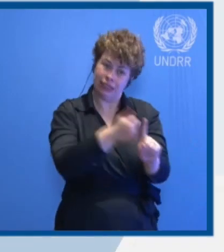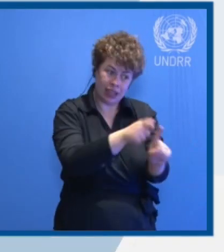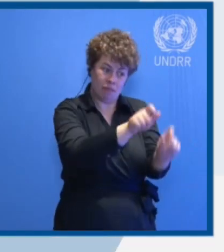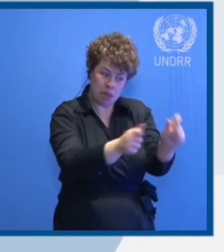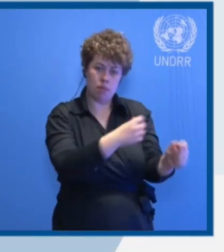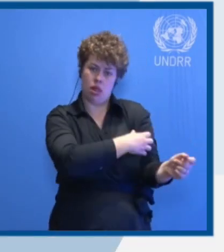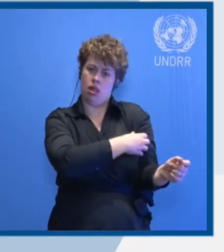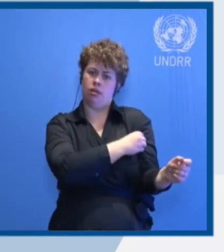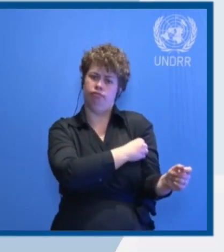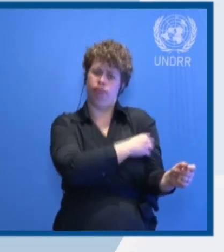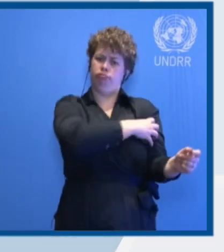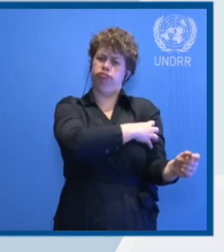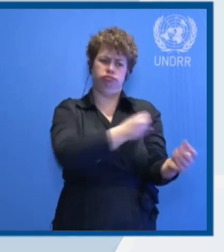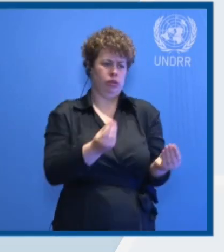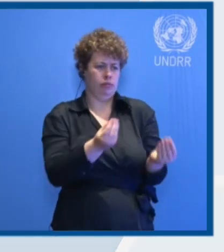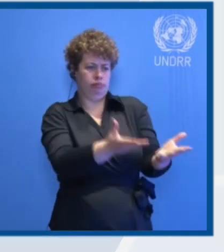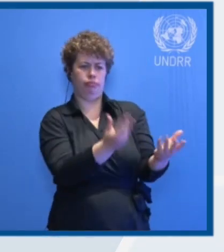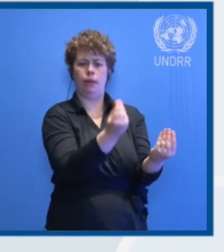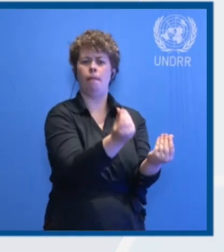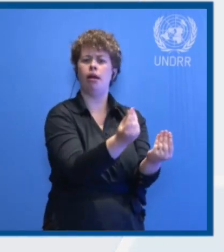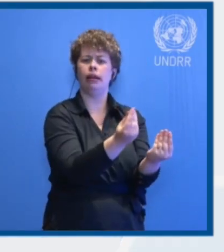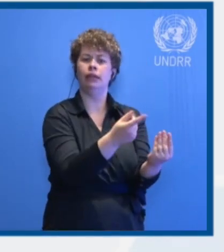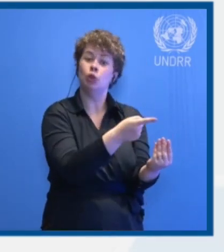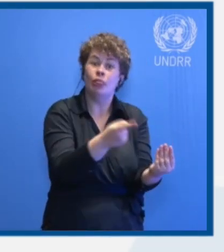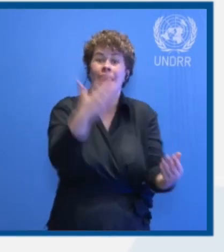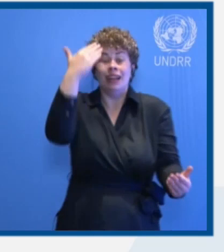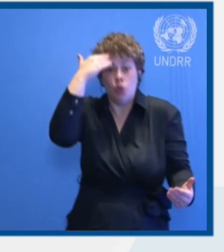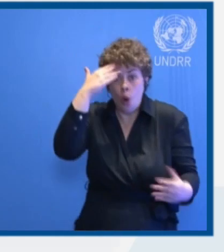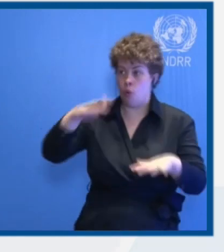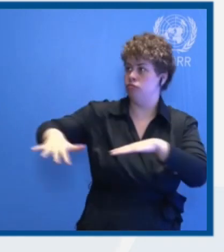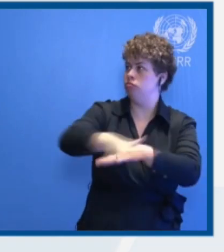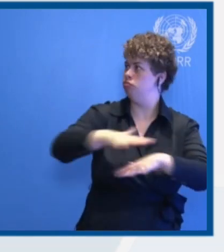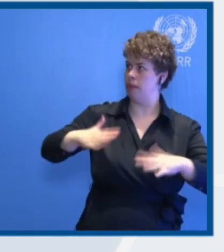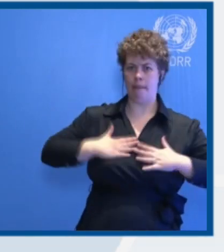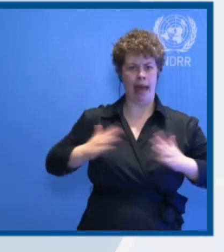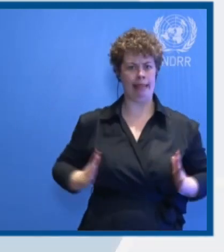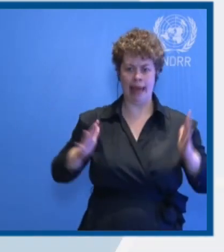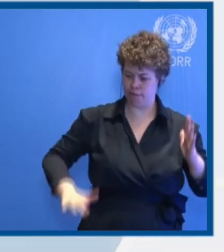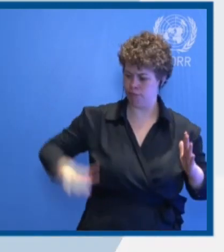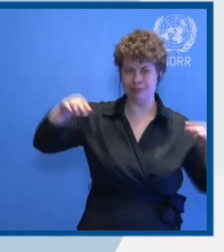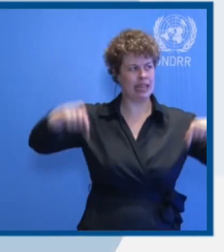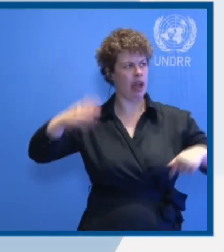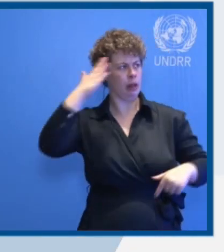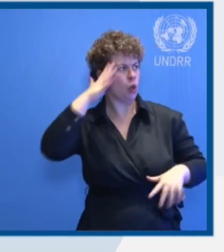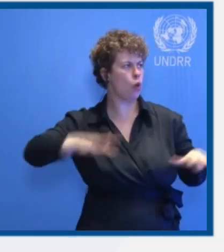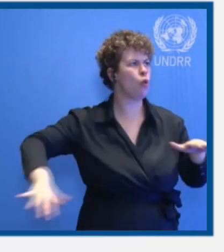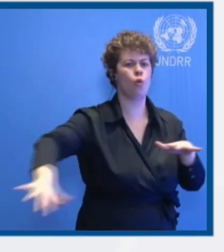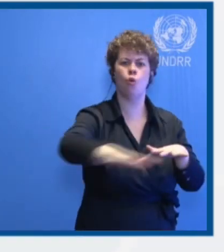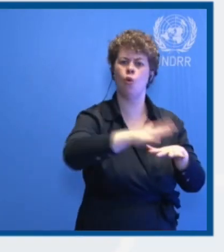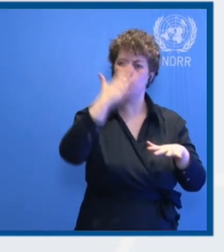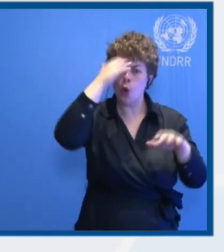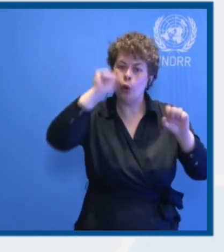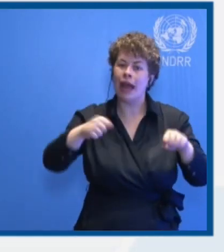are extremely understand and knows the situation and physical condition in the land. I think